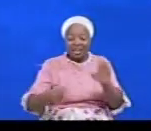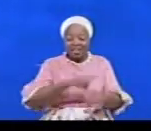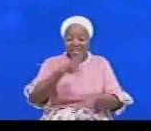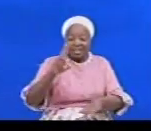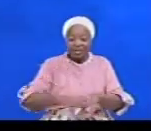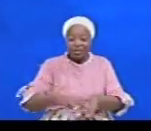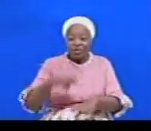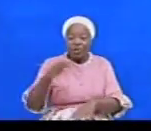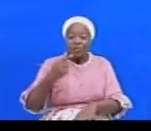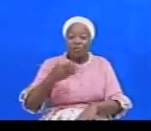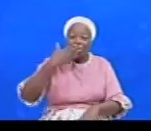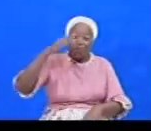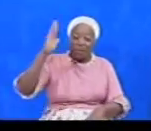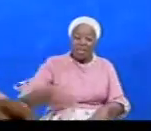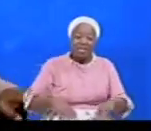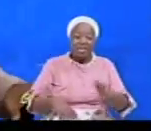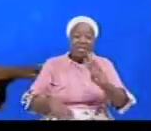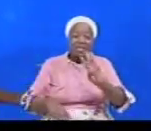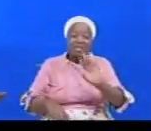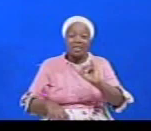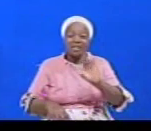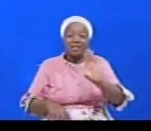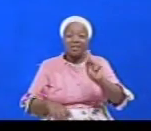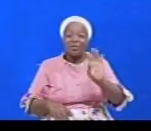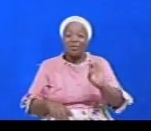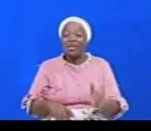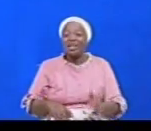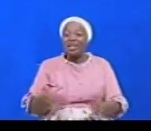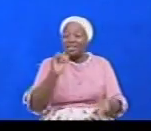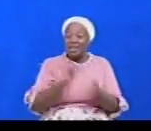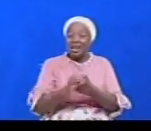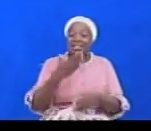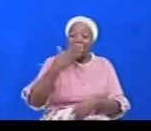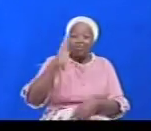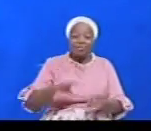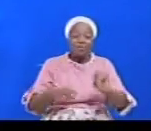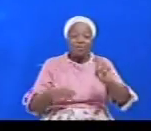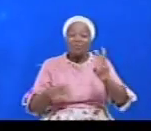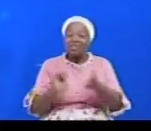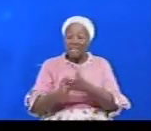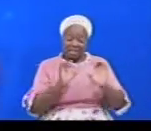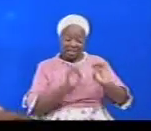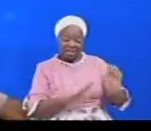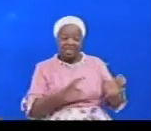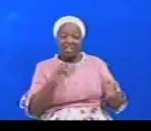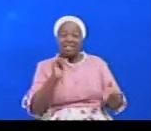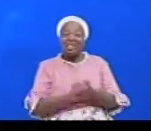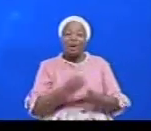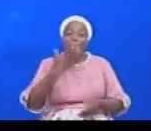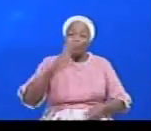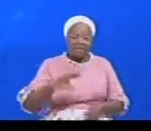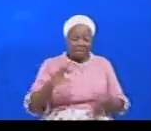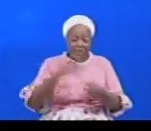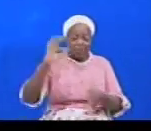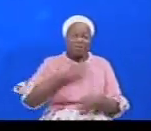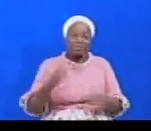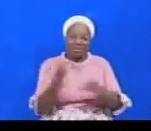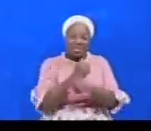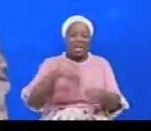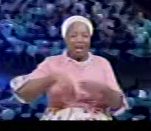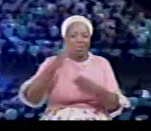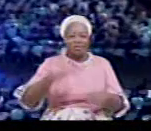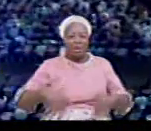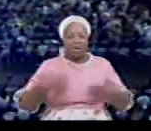of the wicked, that evil, that hatred, that pugnacious spirit, he'll take out of your life tonight